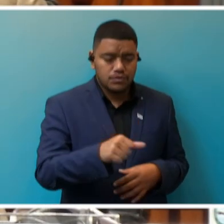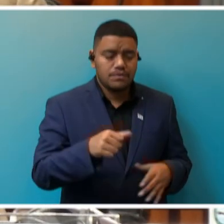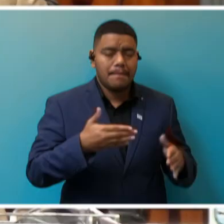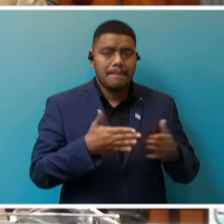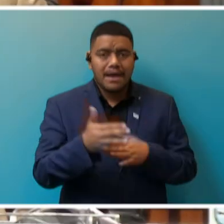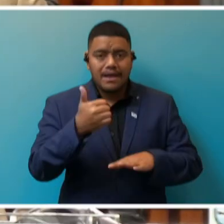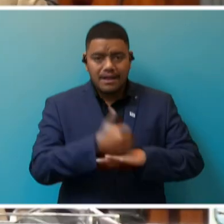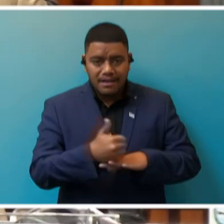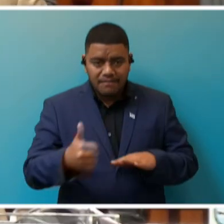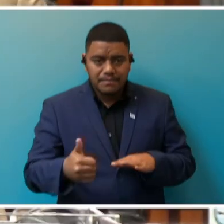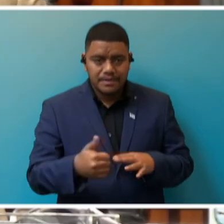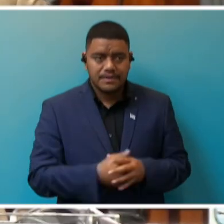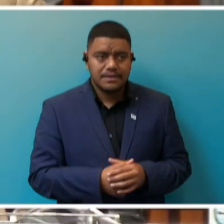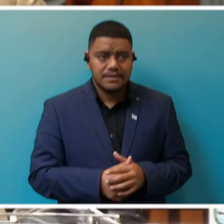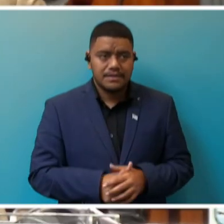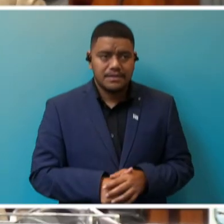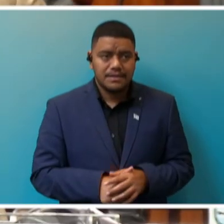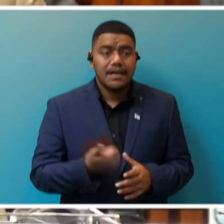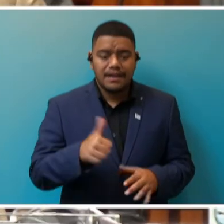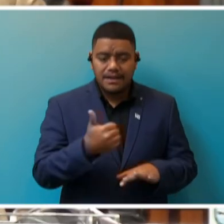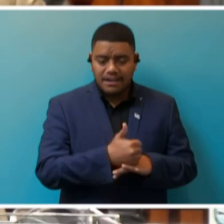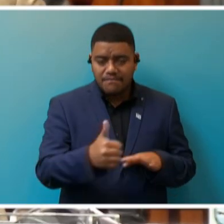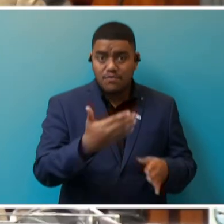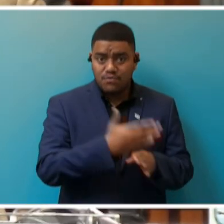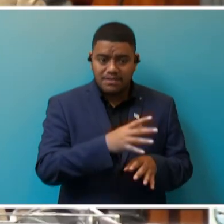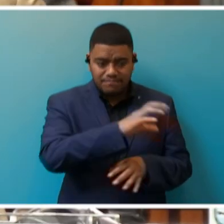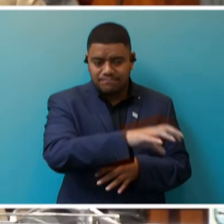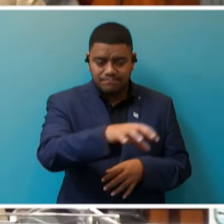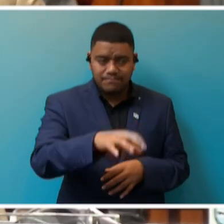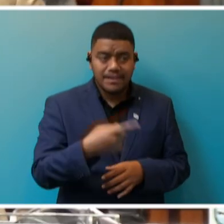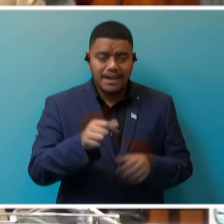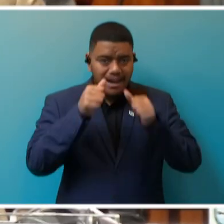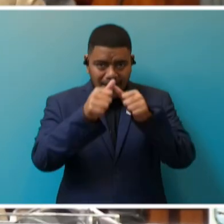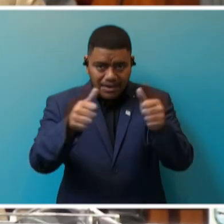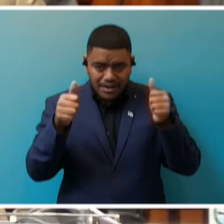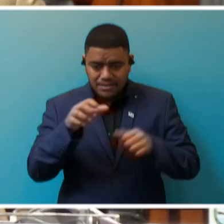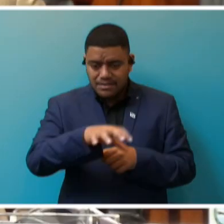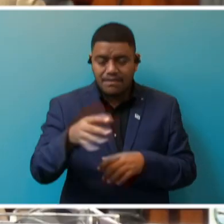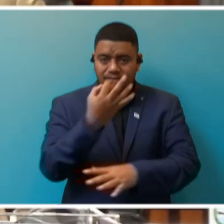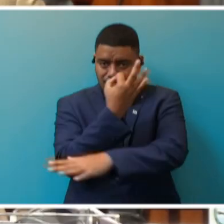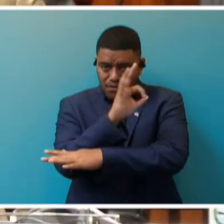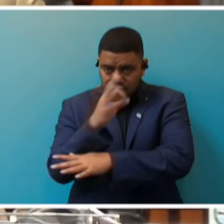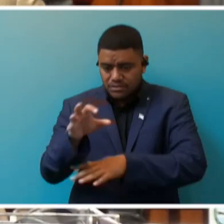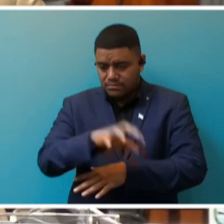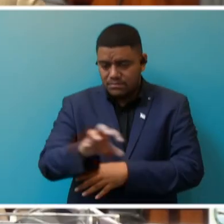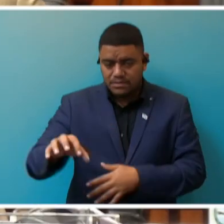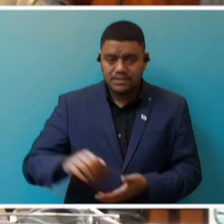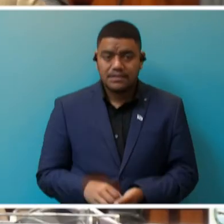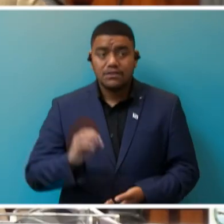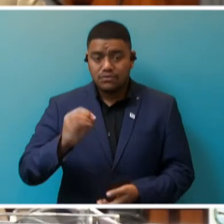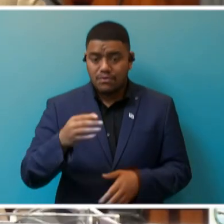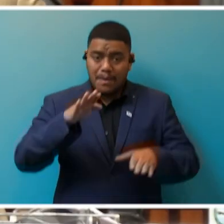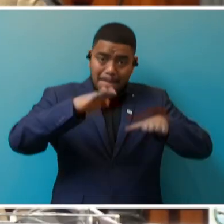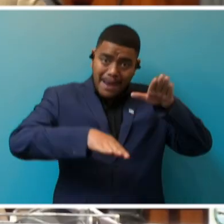government, utilized in government stations, agriculture stations, forestry stations. So the balance